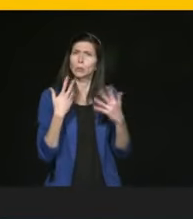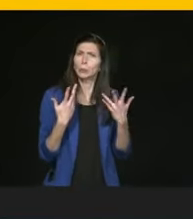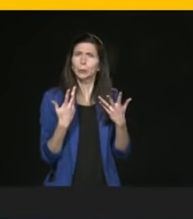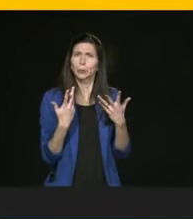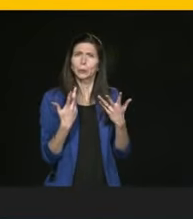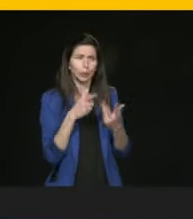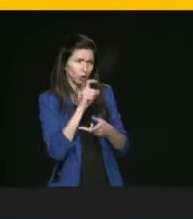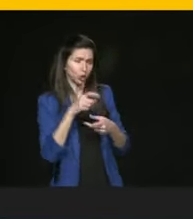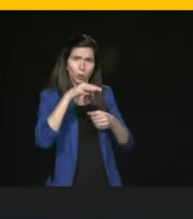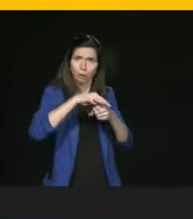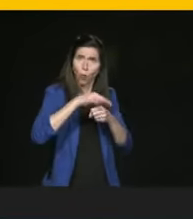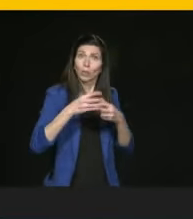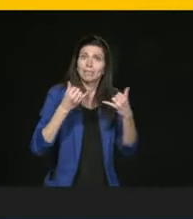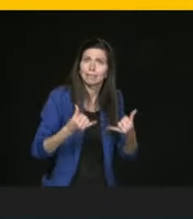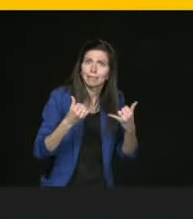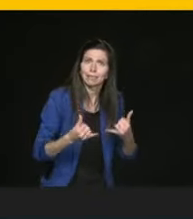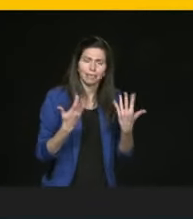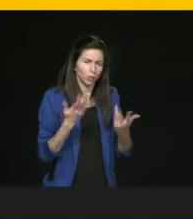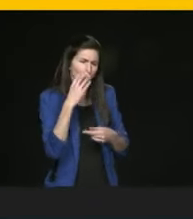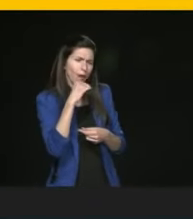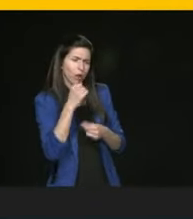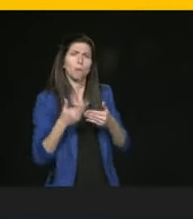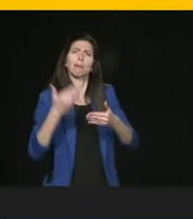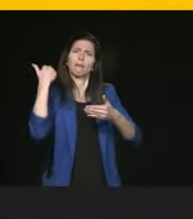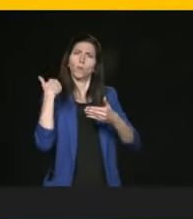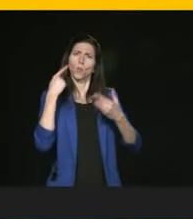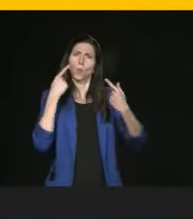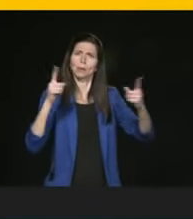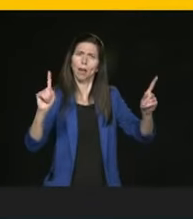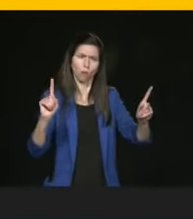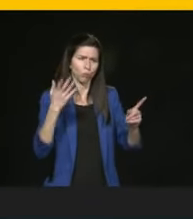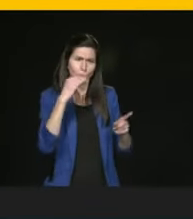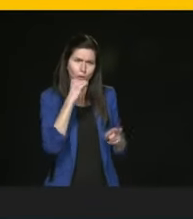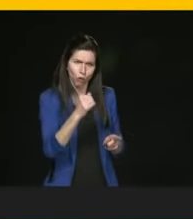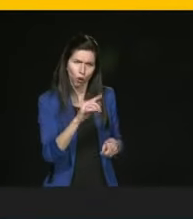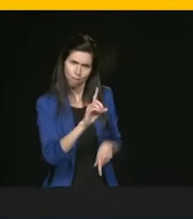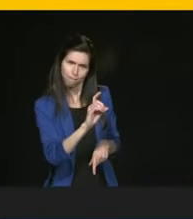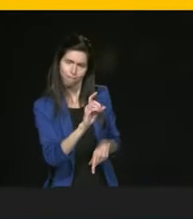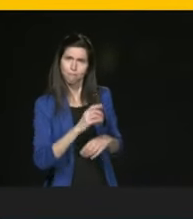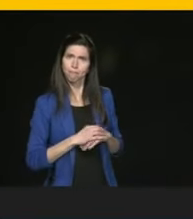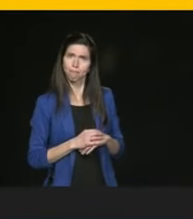these regulations, regulation changes happen sooner?